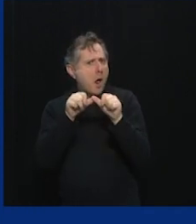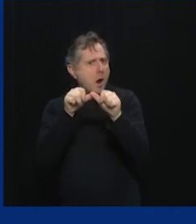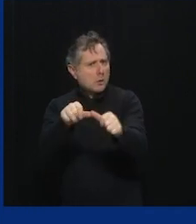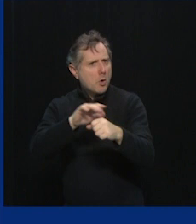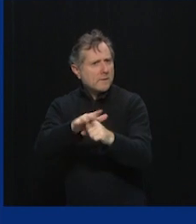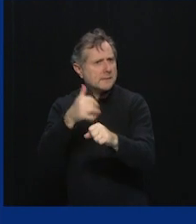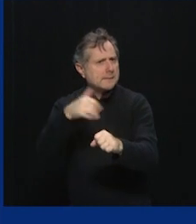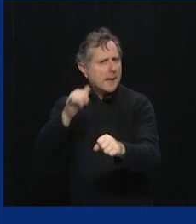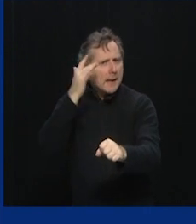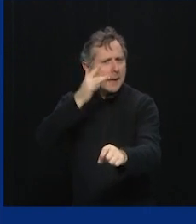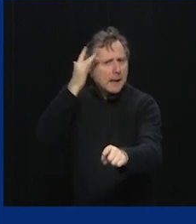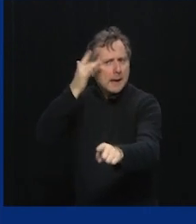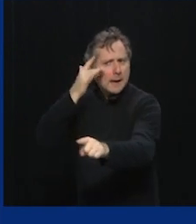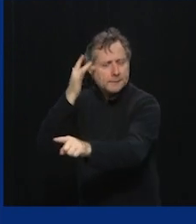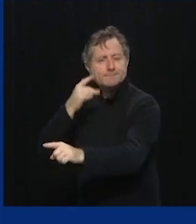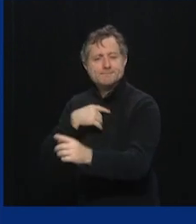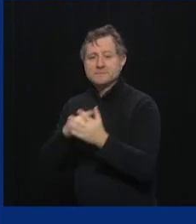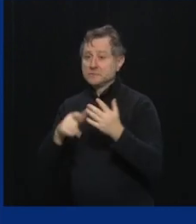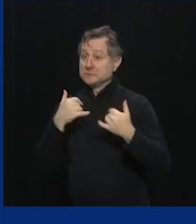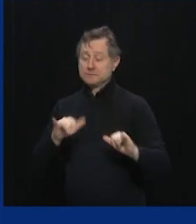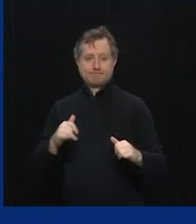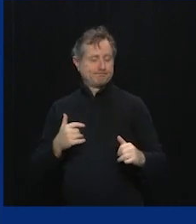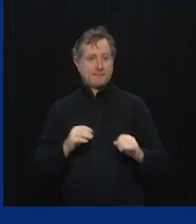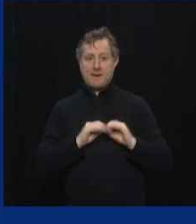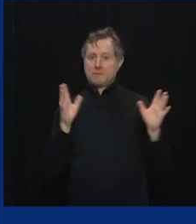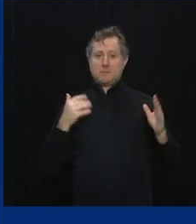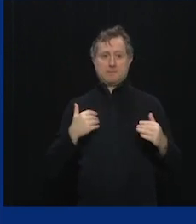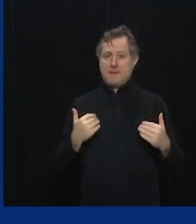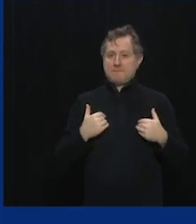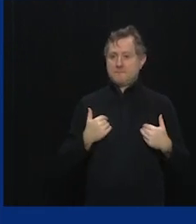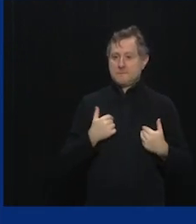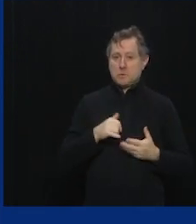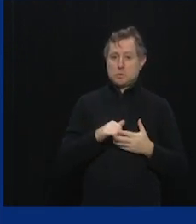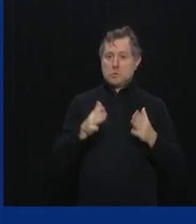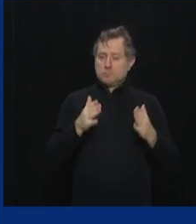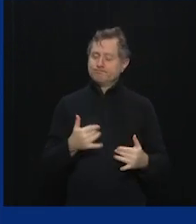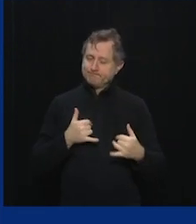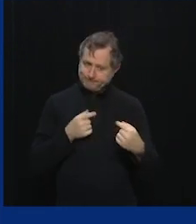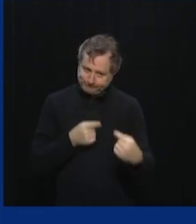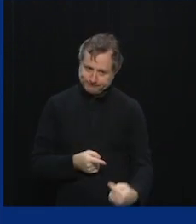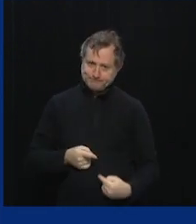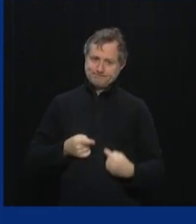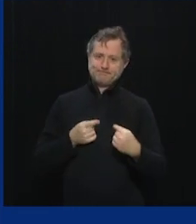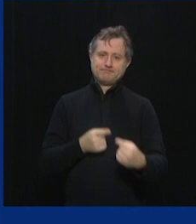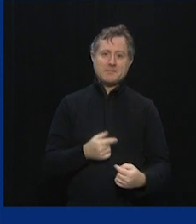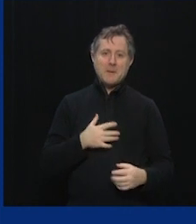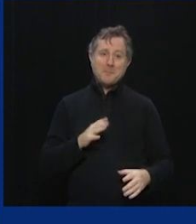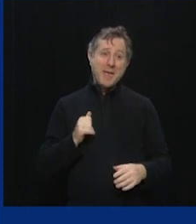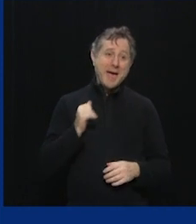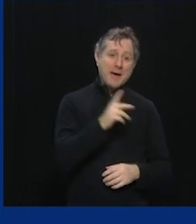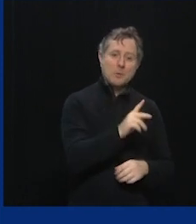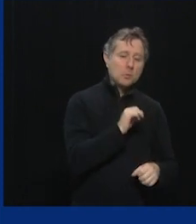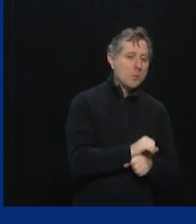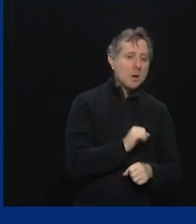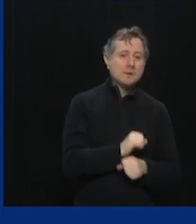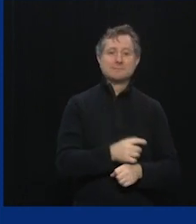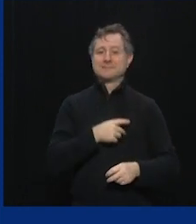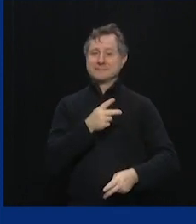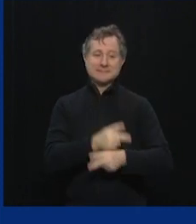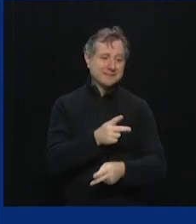clearly it is still with us. And there are many New Yorkers still struggling with this, trying to get back to work and take care of their families and get on with